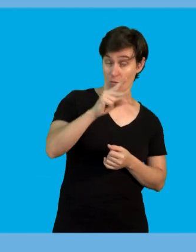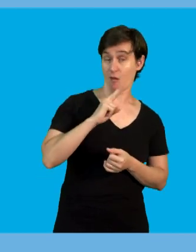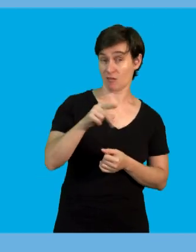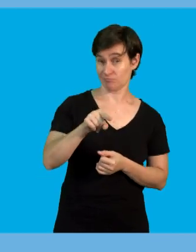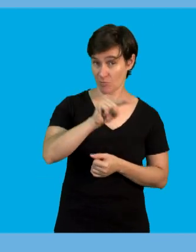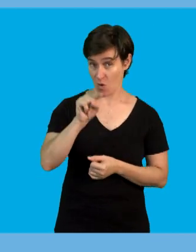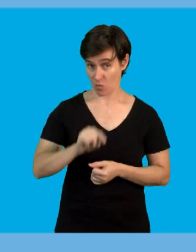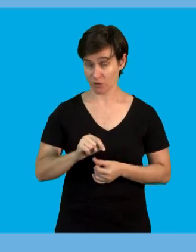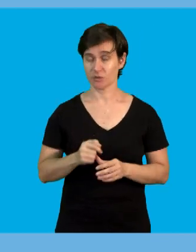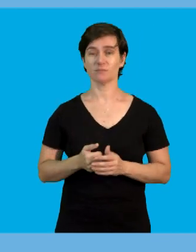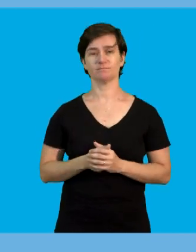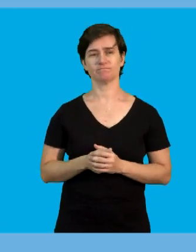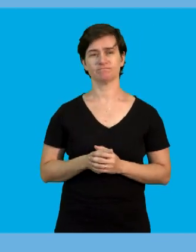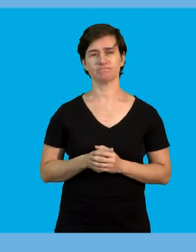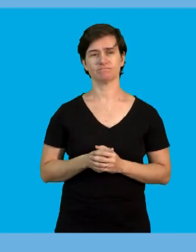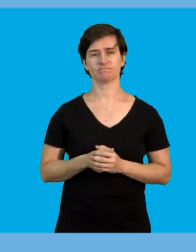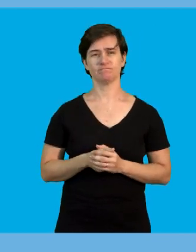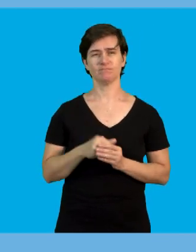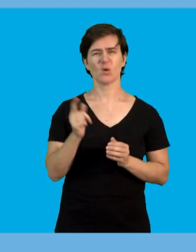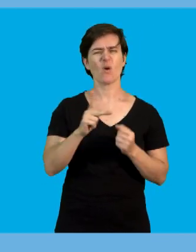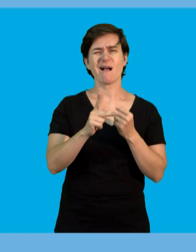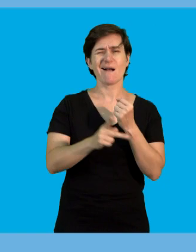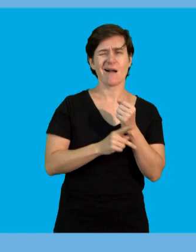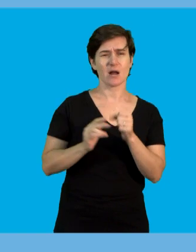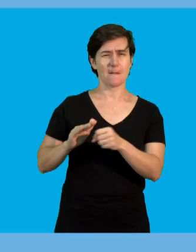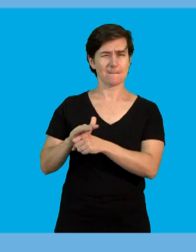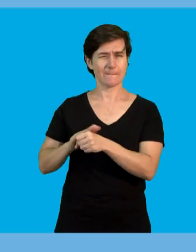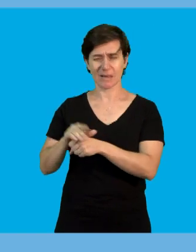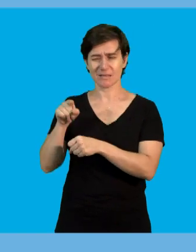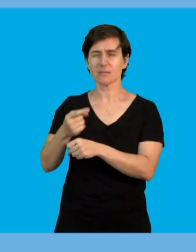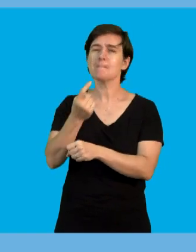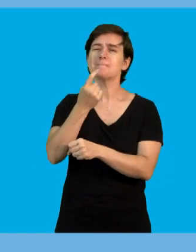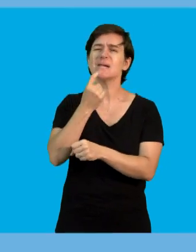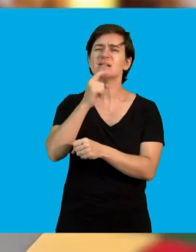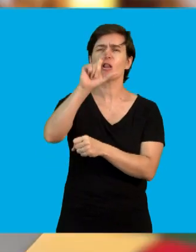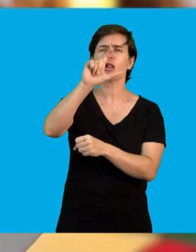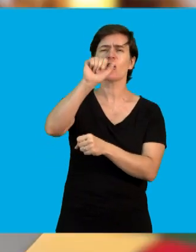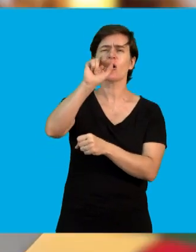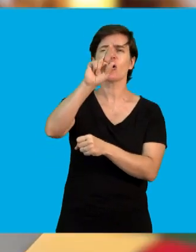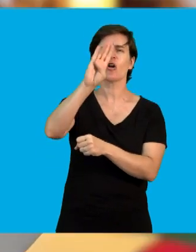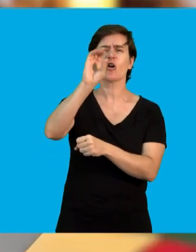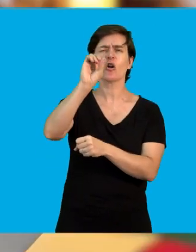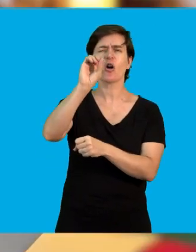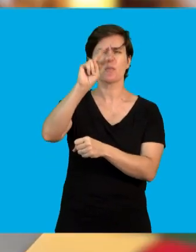question for me. The question is, what type of bases are metal carbonates? We said that